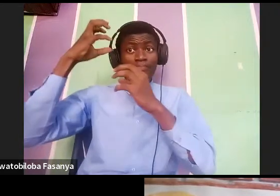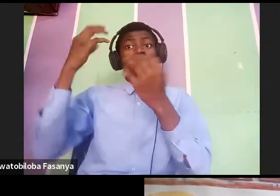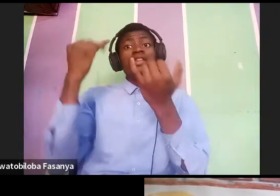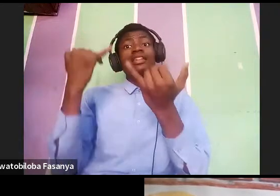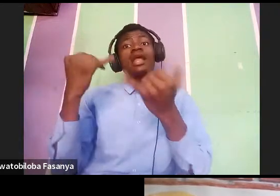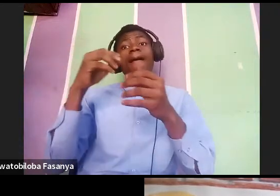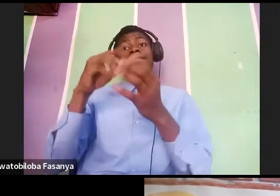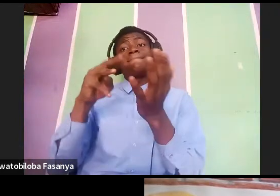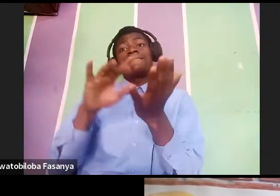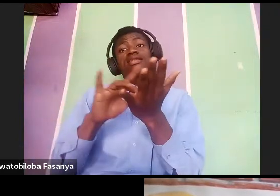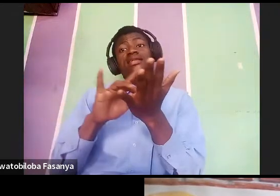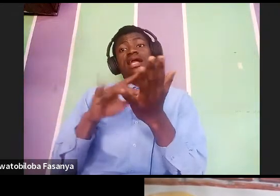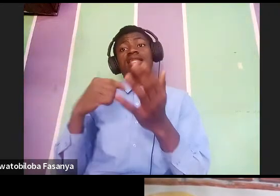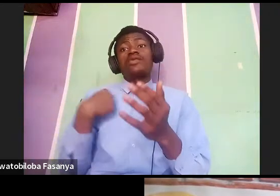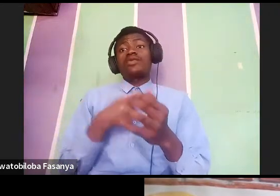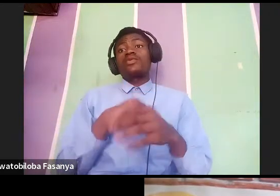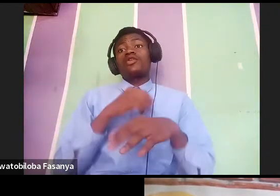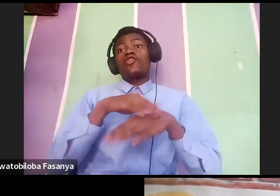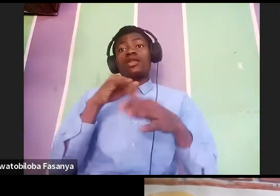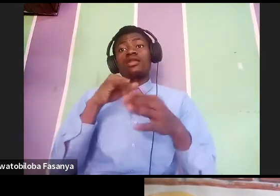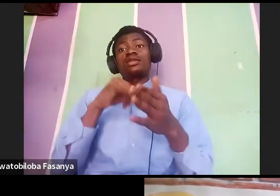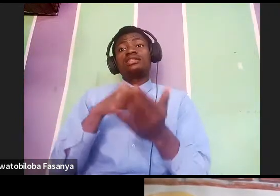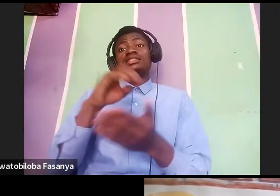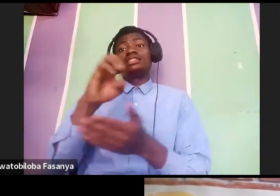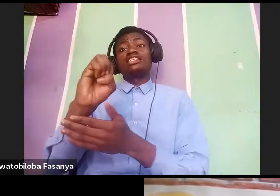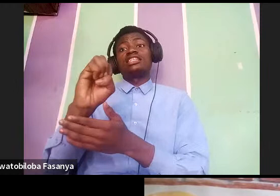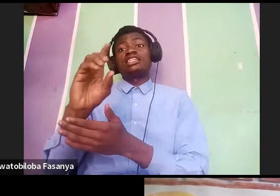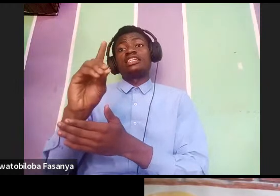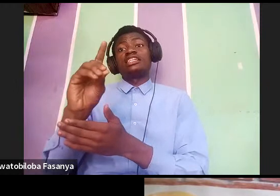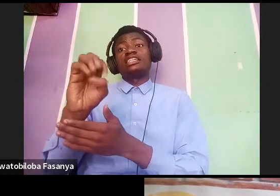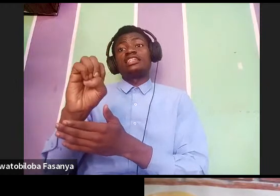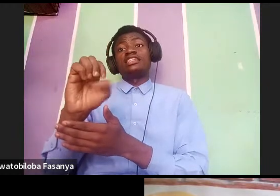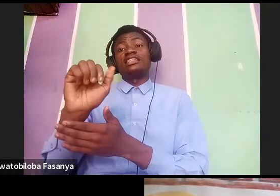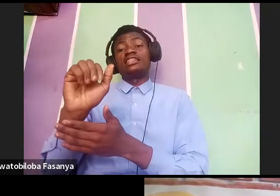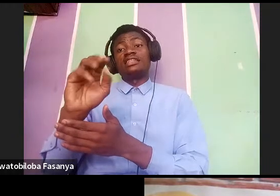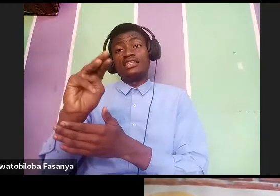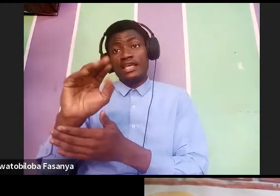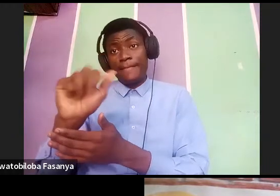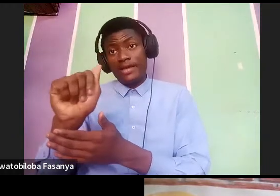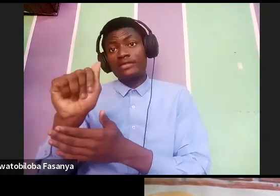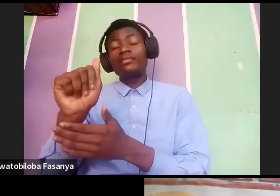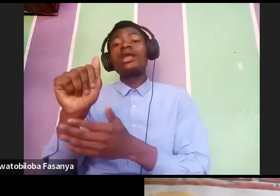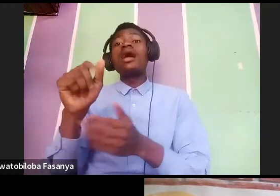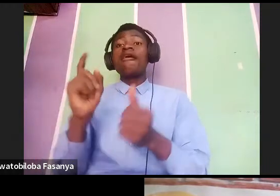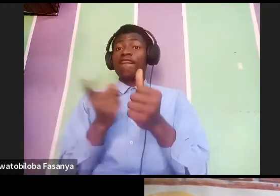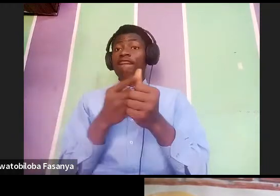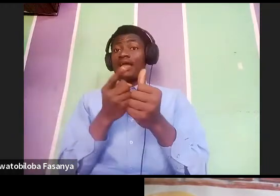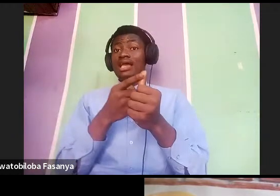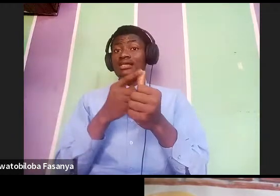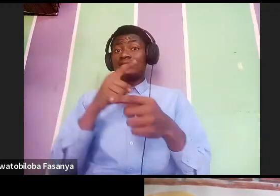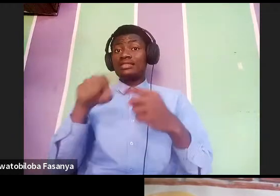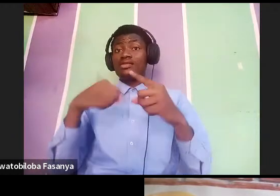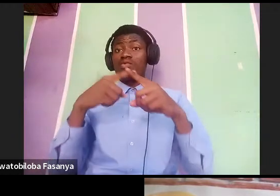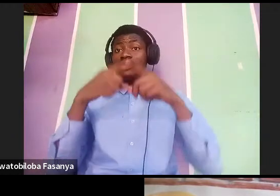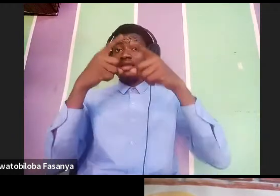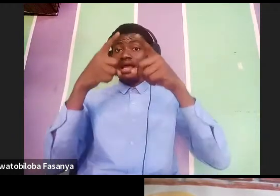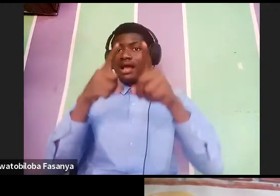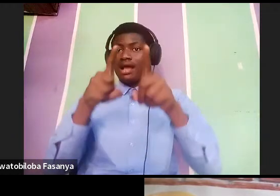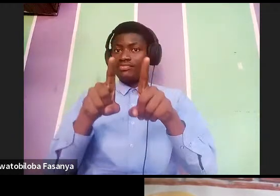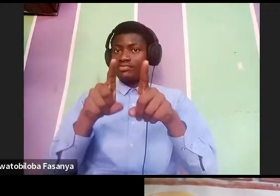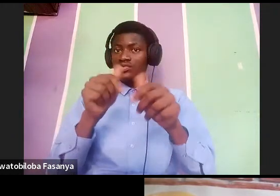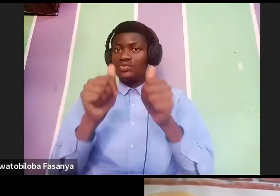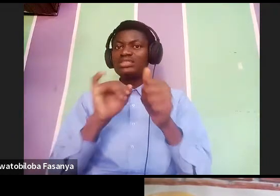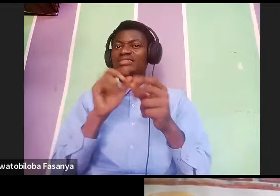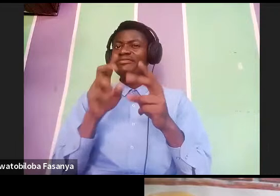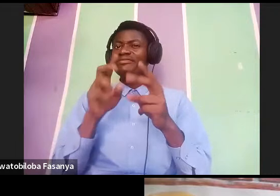So when that happens, of course, the first thing to do basically, which is very, very effective in most cases,